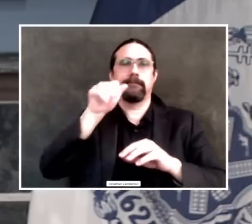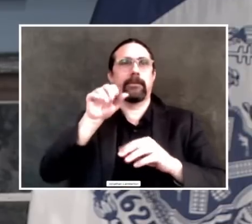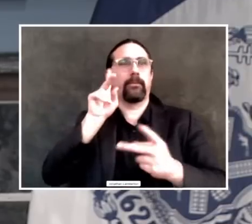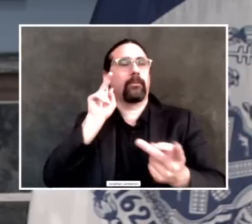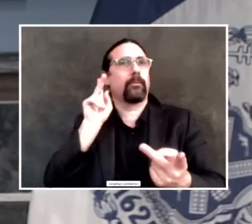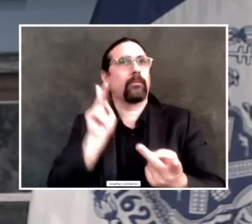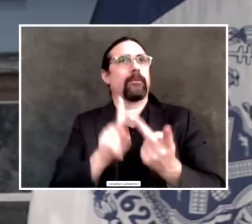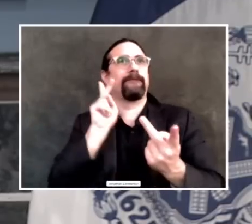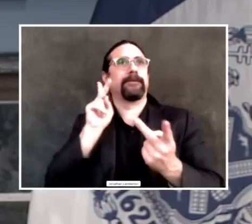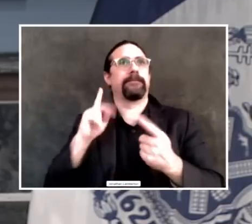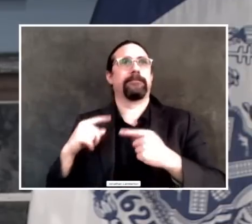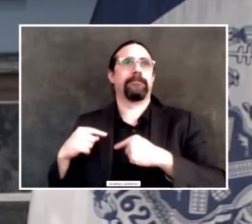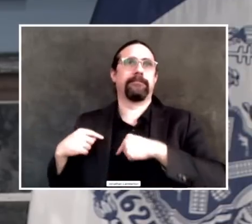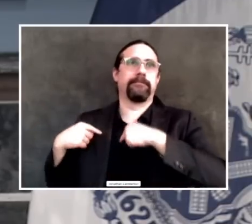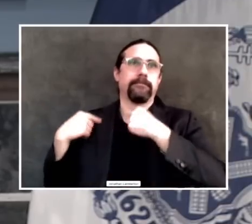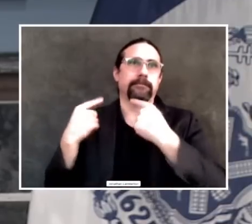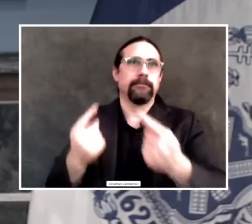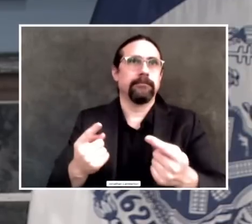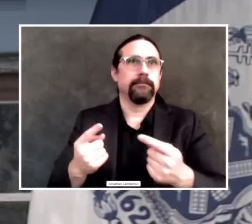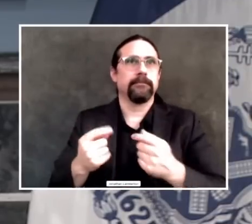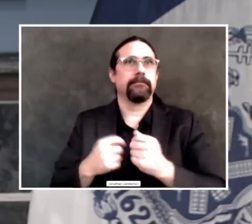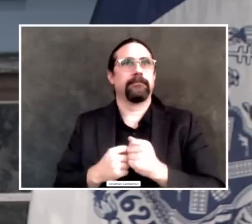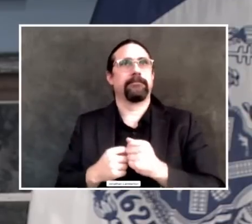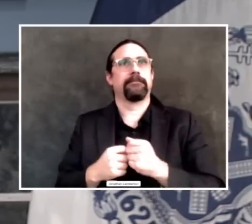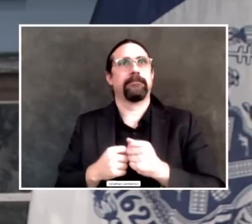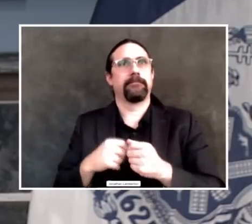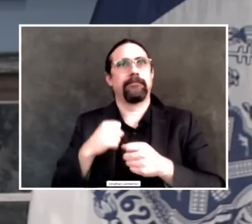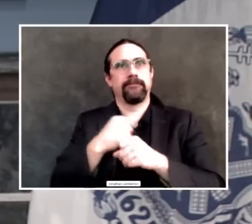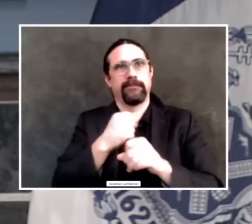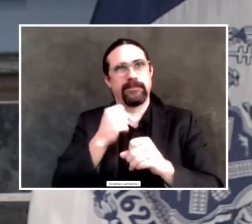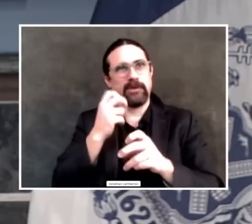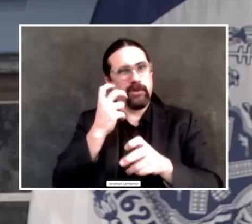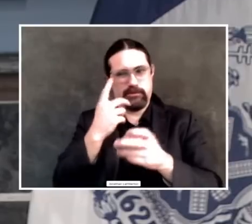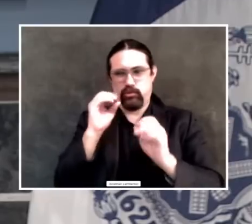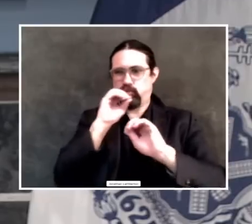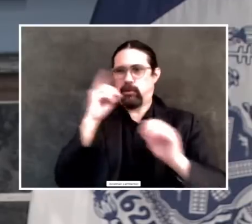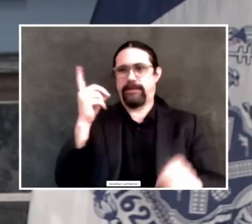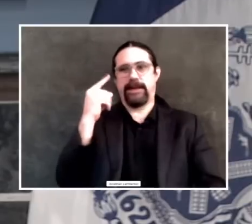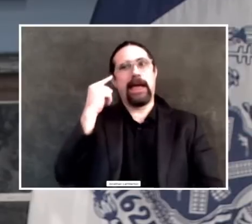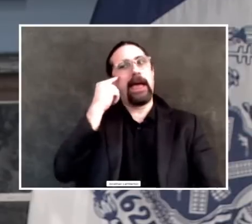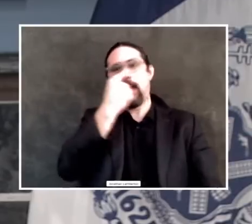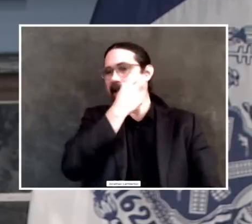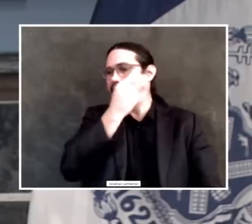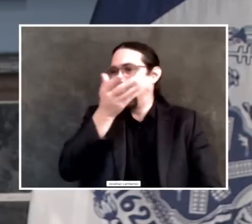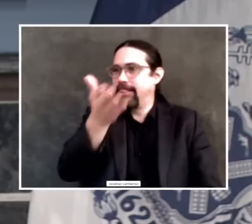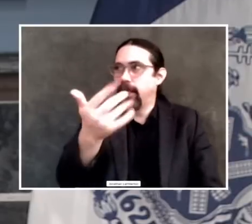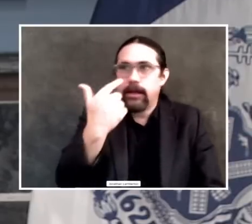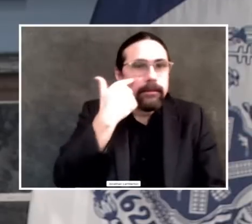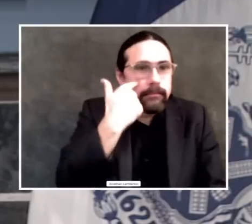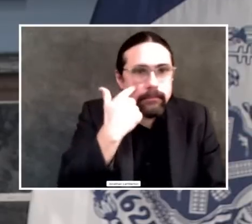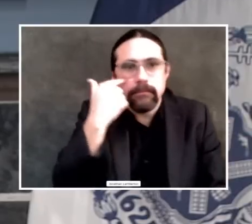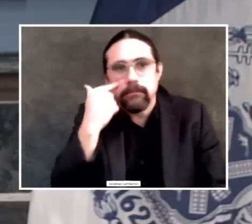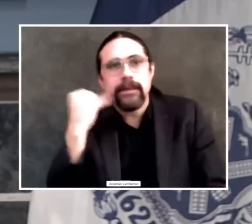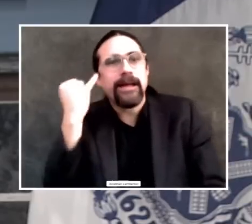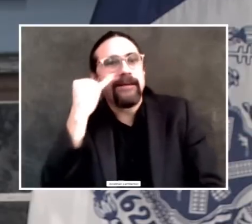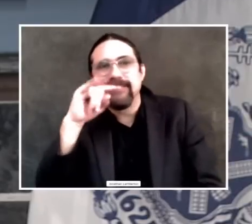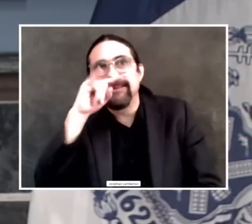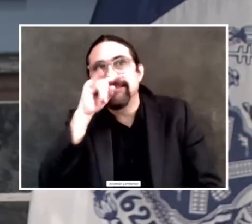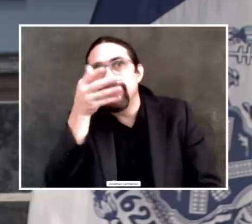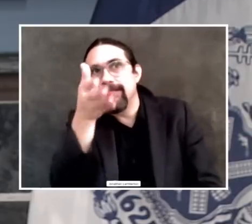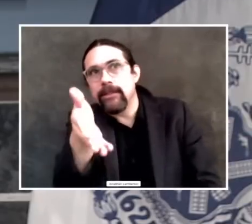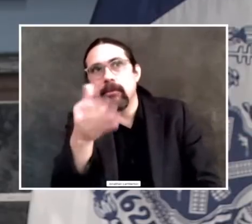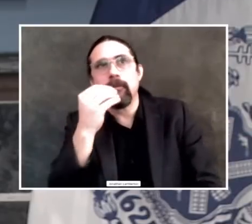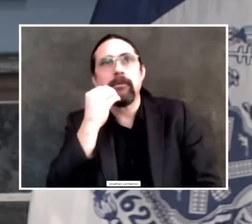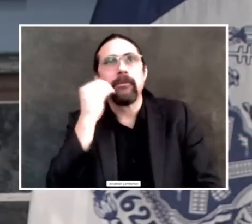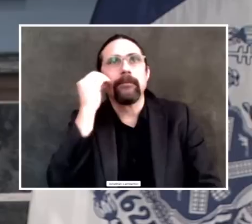supervise. So we will get you data. I imagine what it will show, and what I've gotten is really only very top